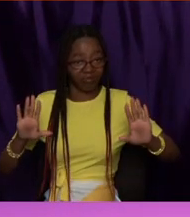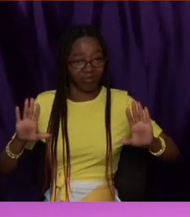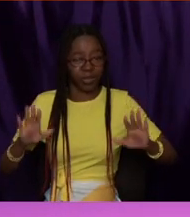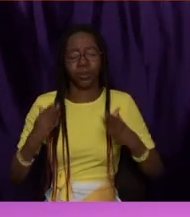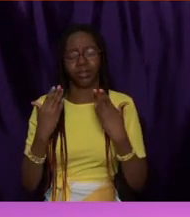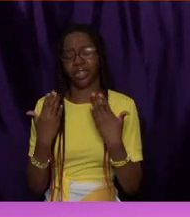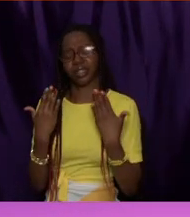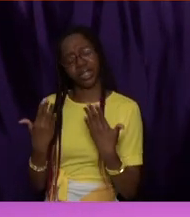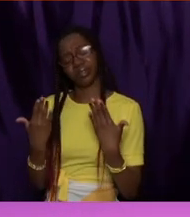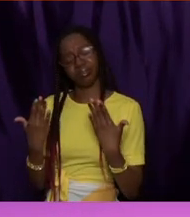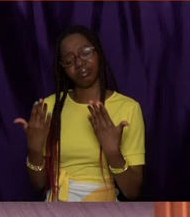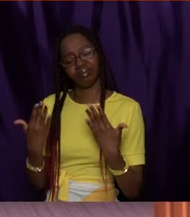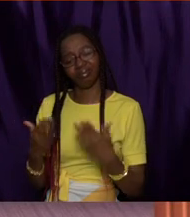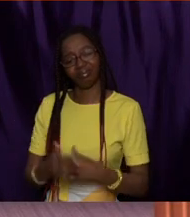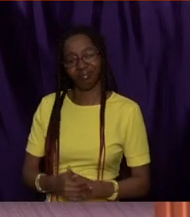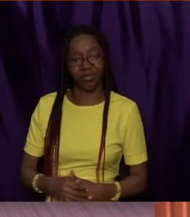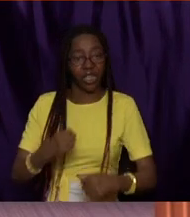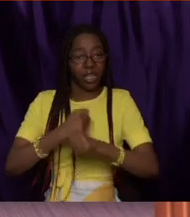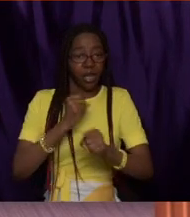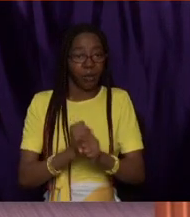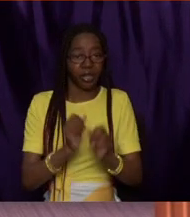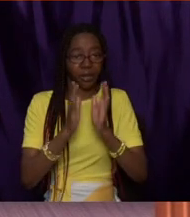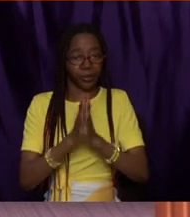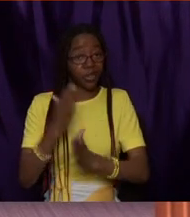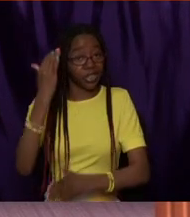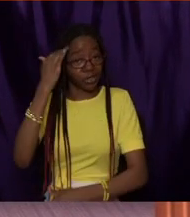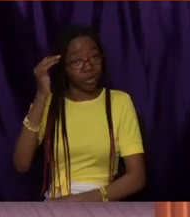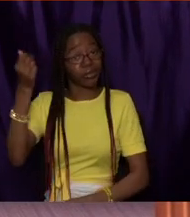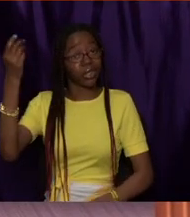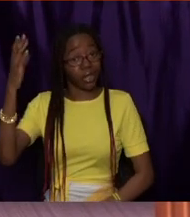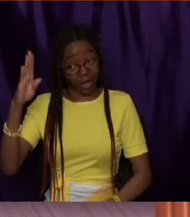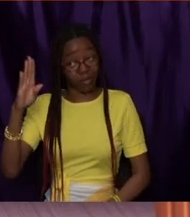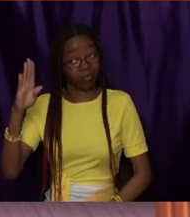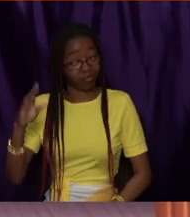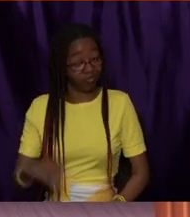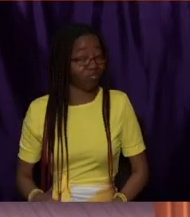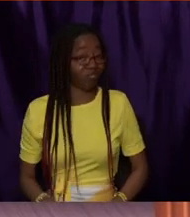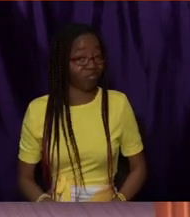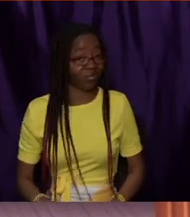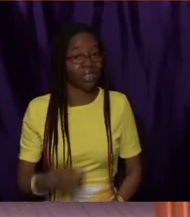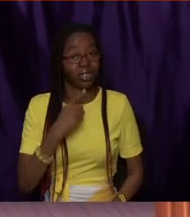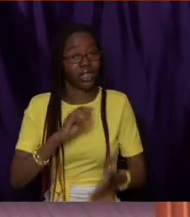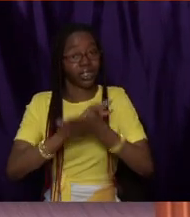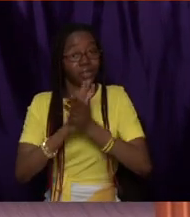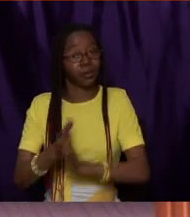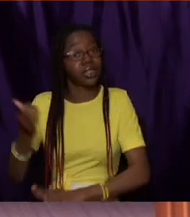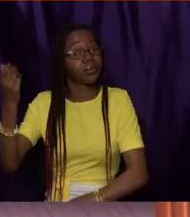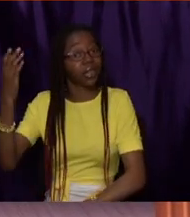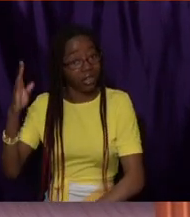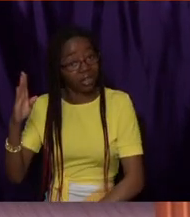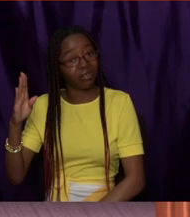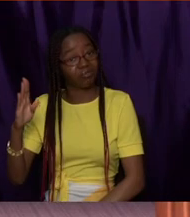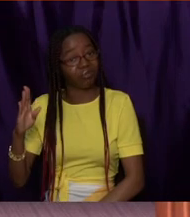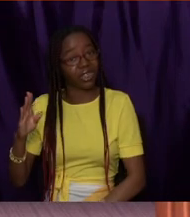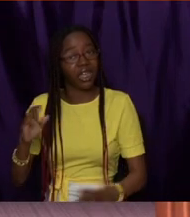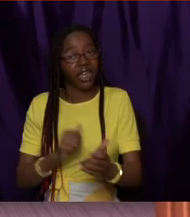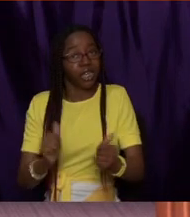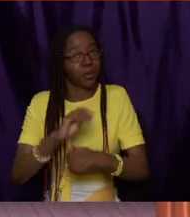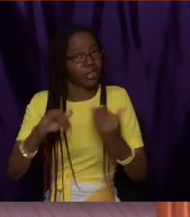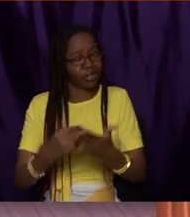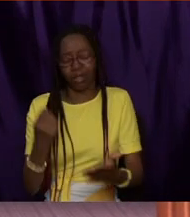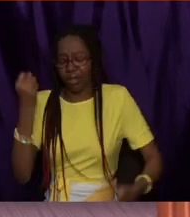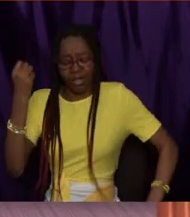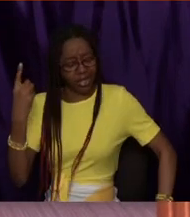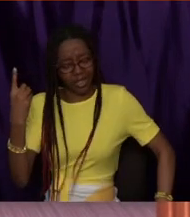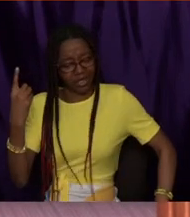with thanksgiving, make your requests known unto God. Then he says, the peace of God that passes all